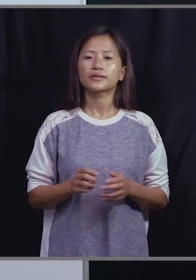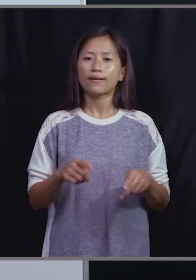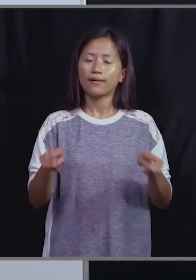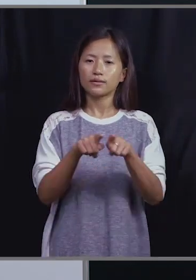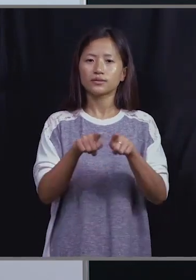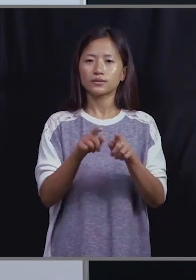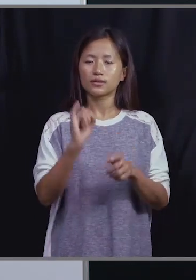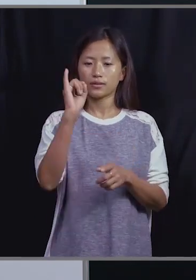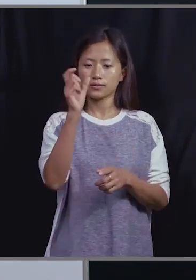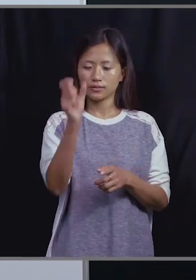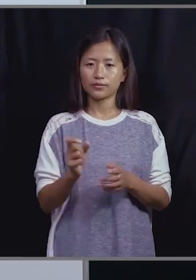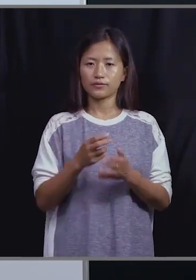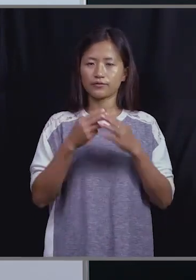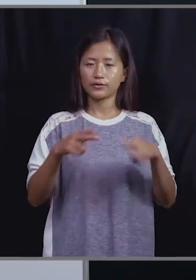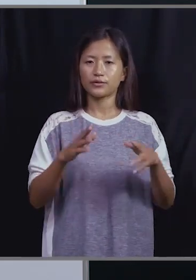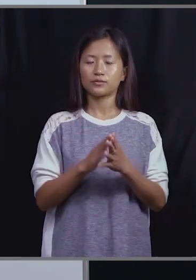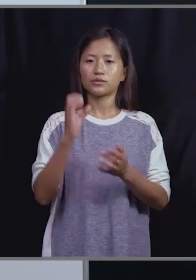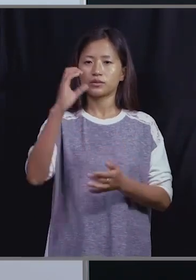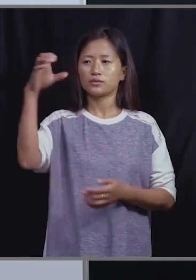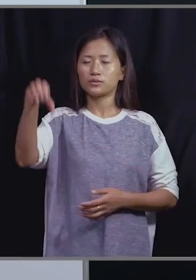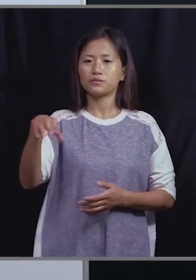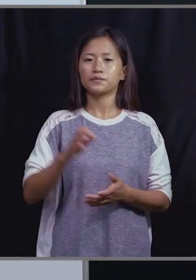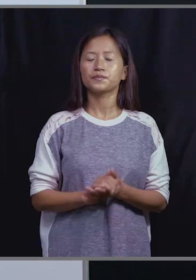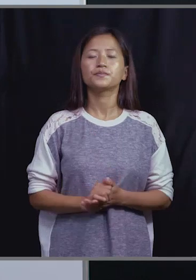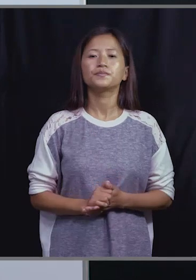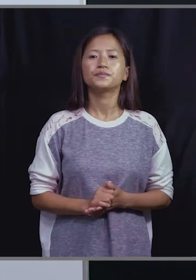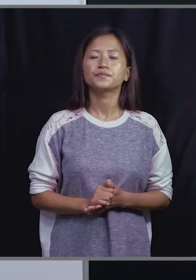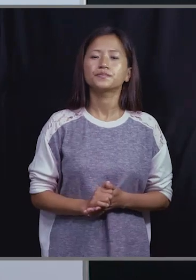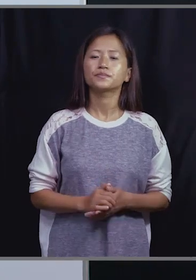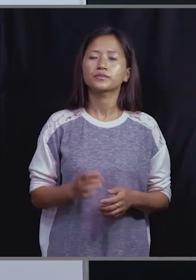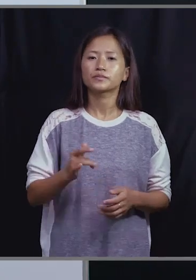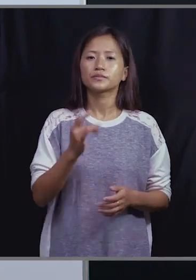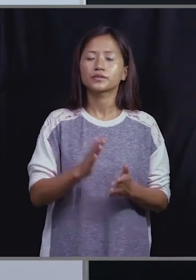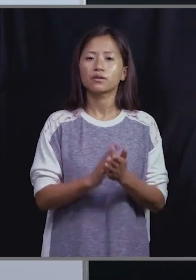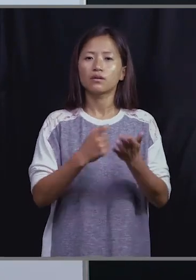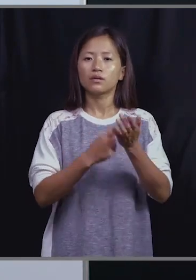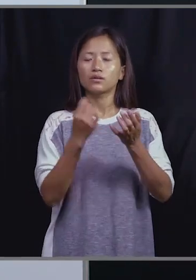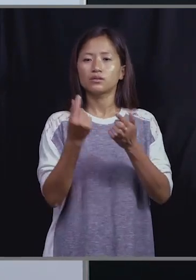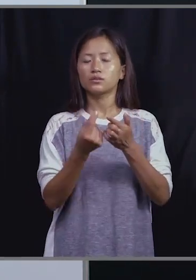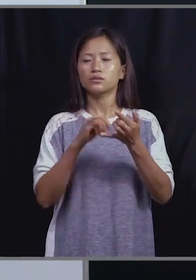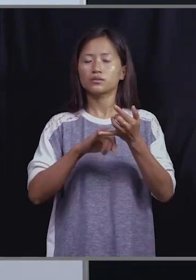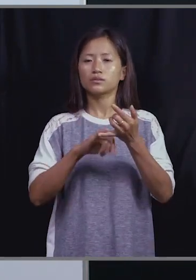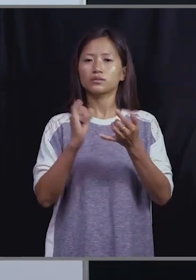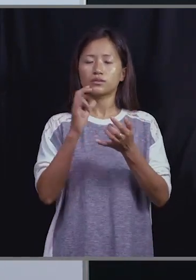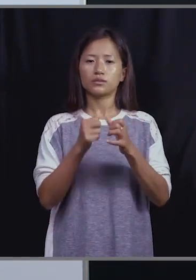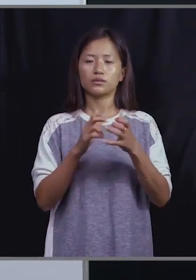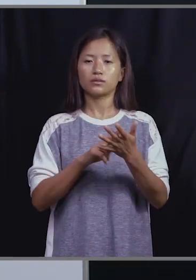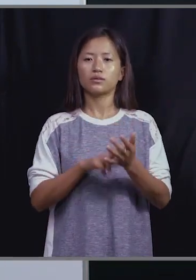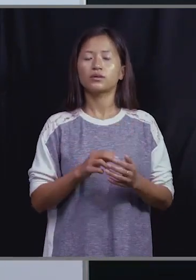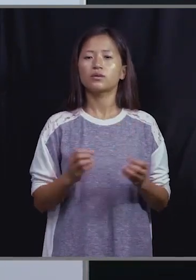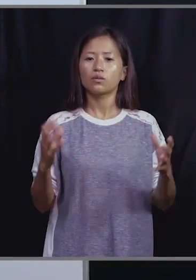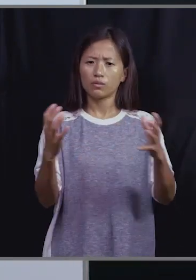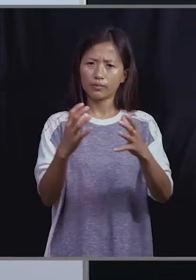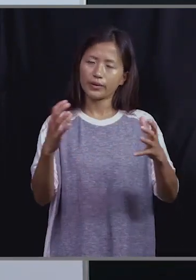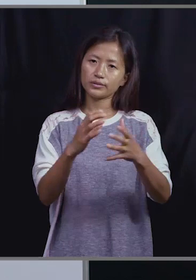as an independent country. Next, there was a feeling that the Russians might come and occupy their territory